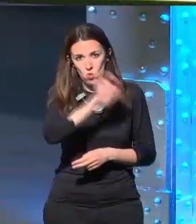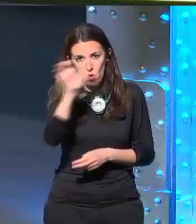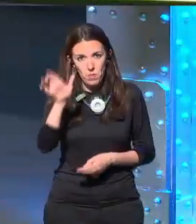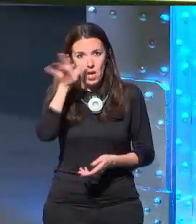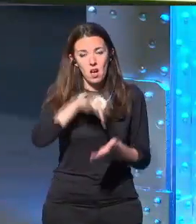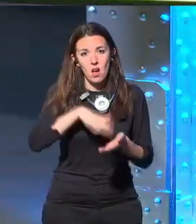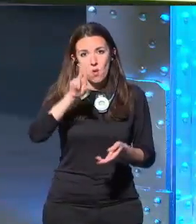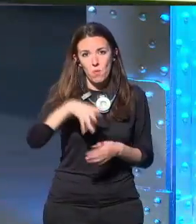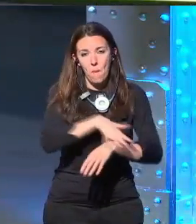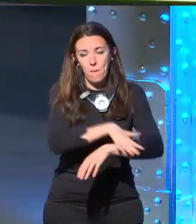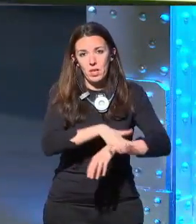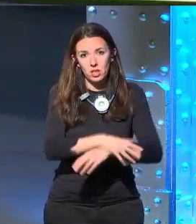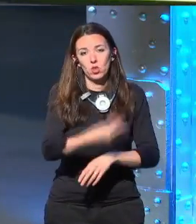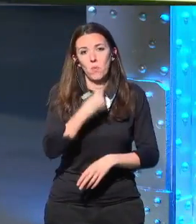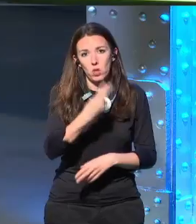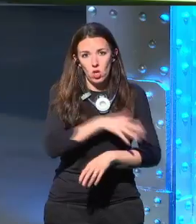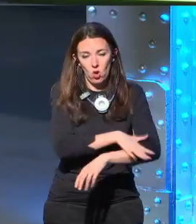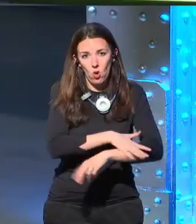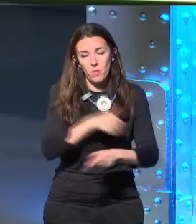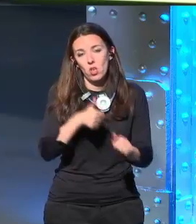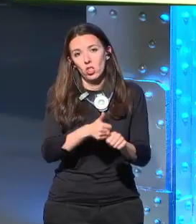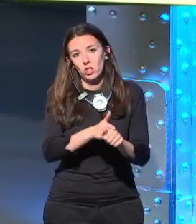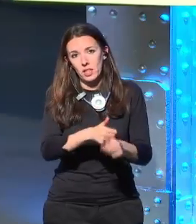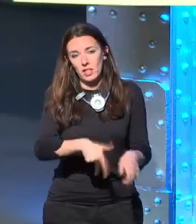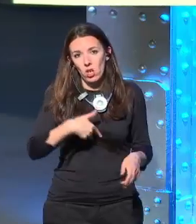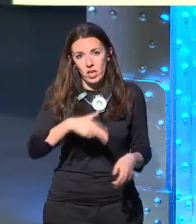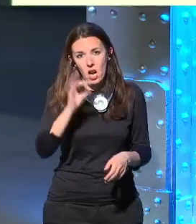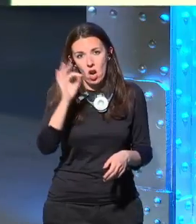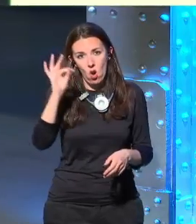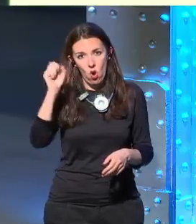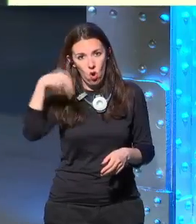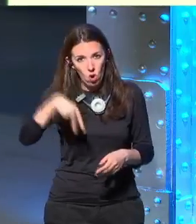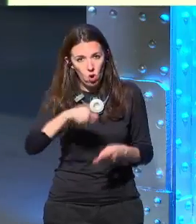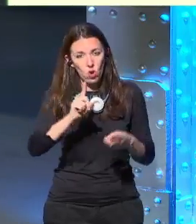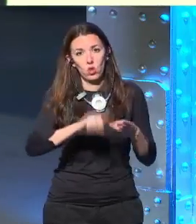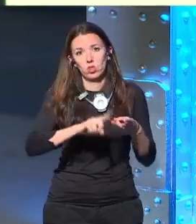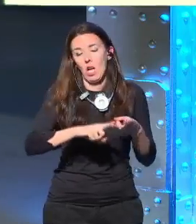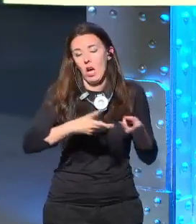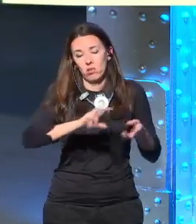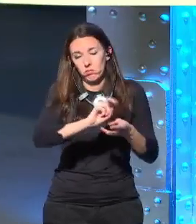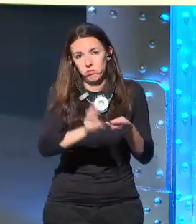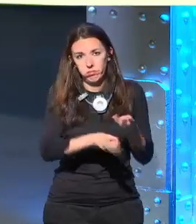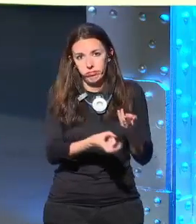foreign policy in Spain, in Europe. He's been Secretary General of NATO,